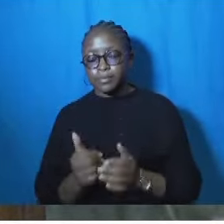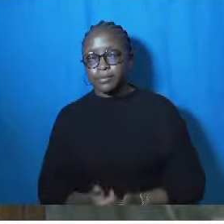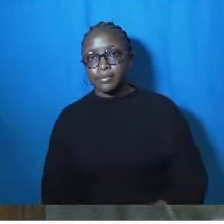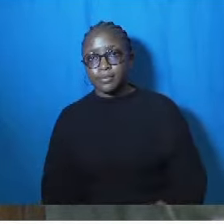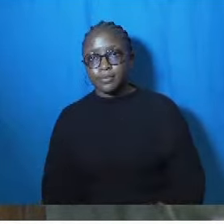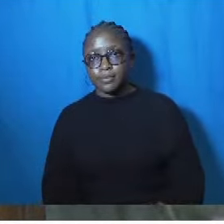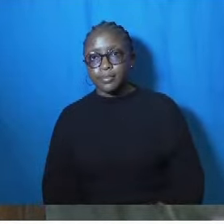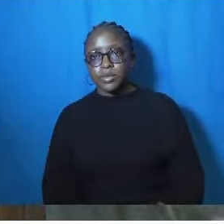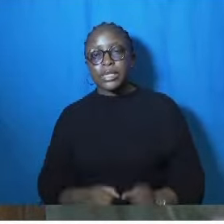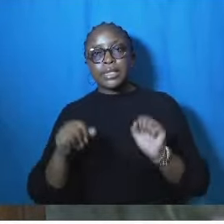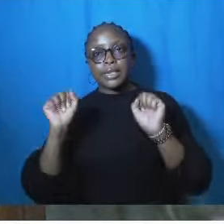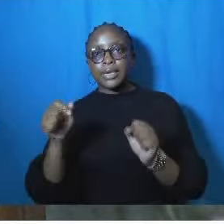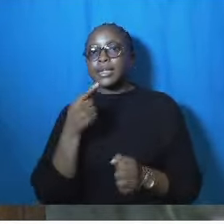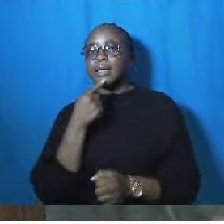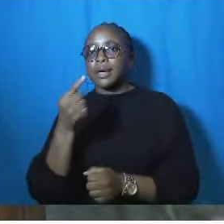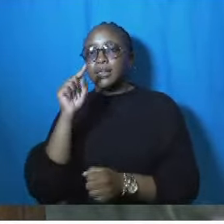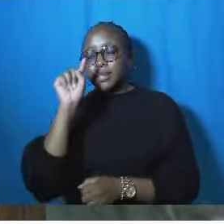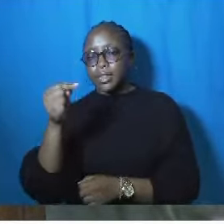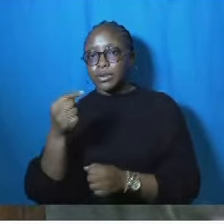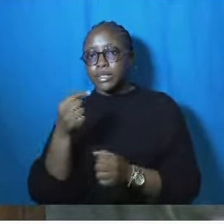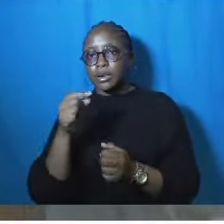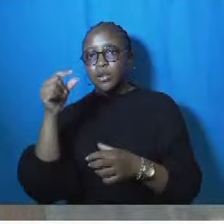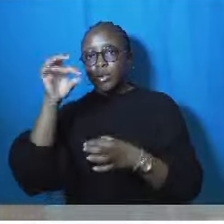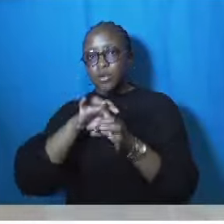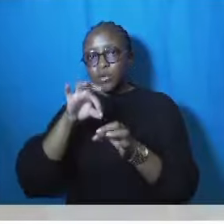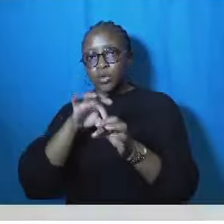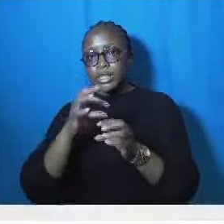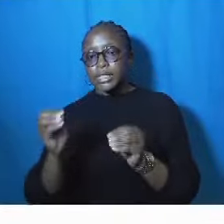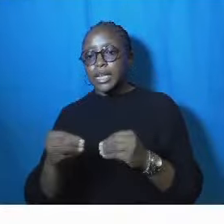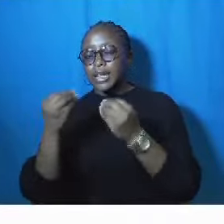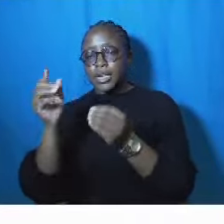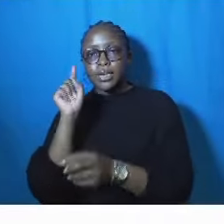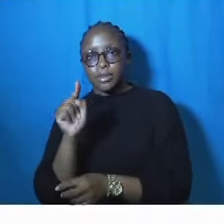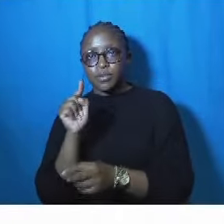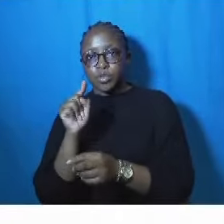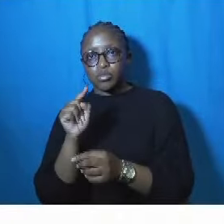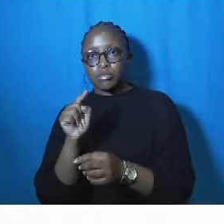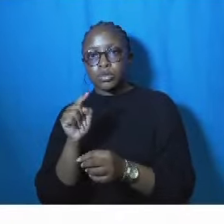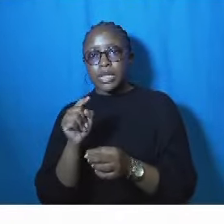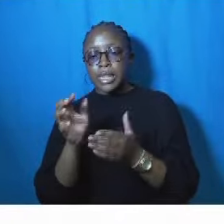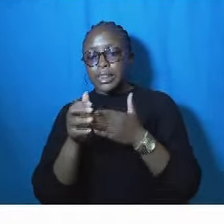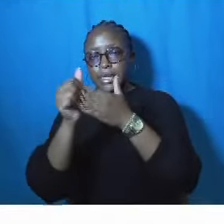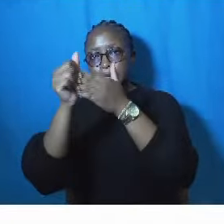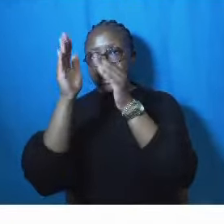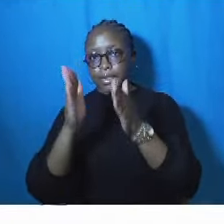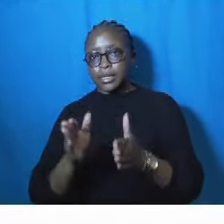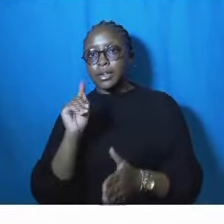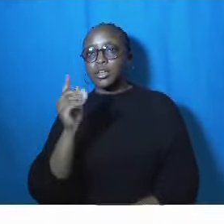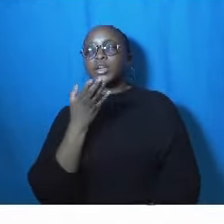Can 100,000 votes give you the leader you desire to the glory of God?